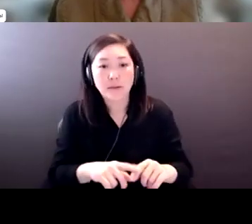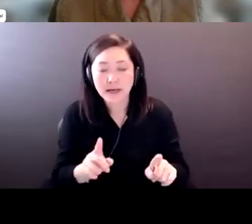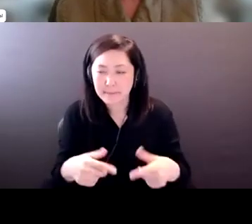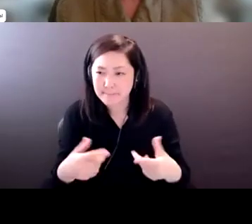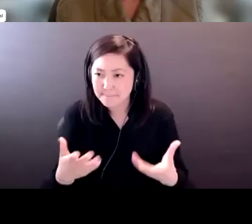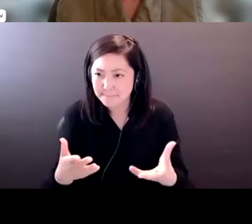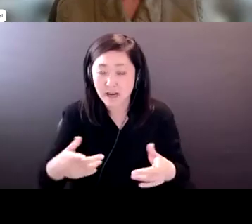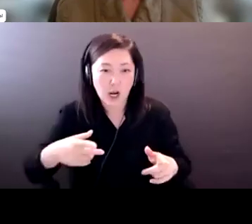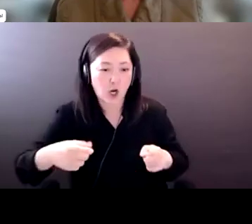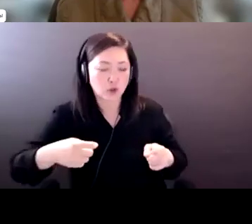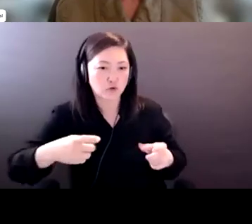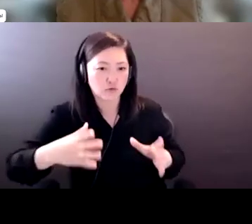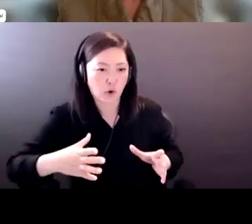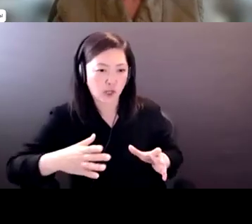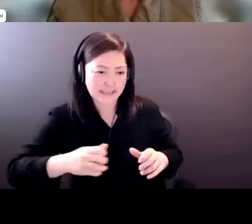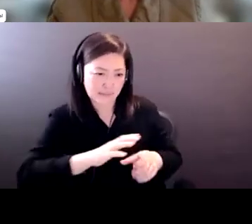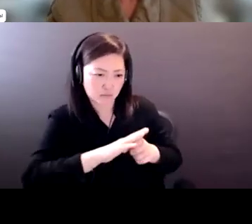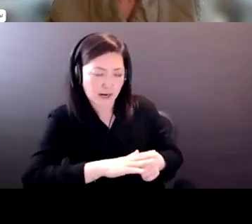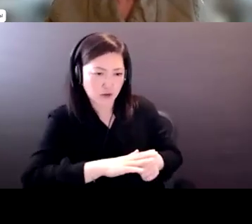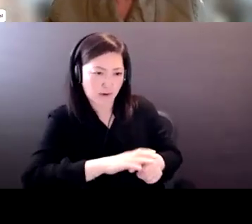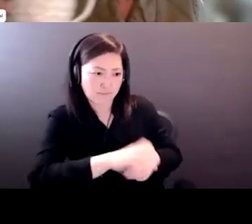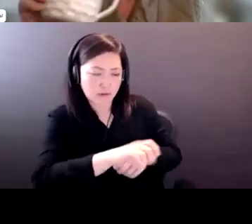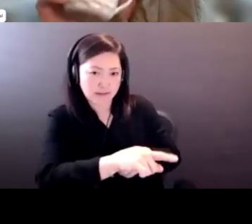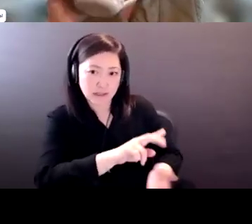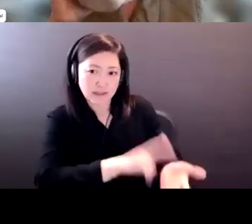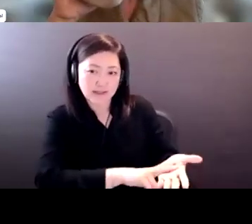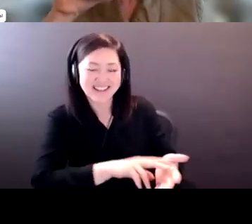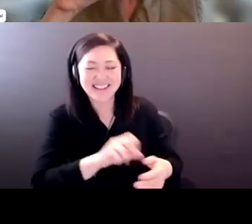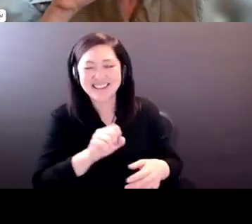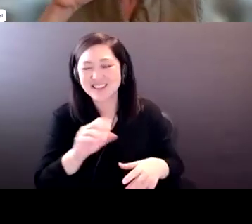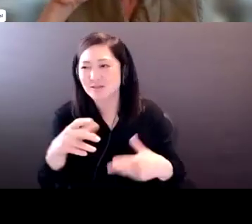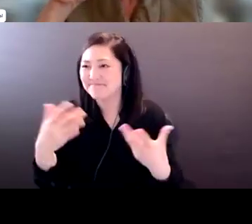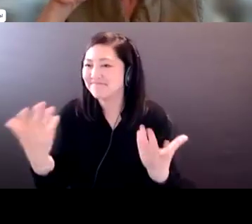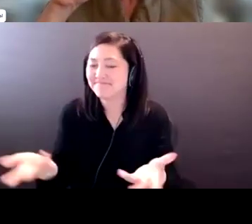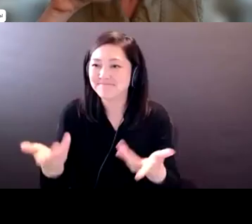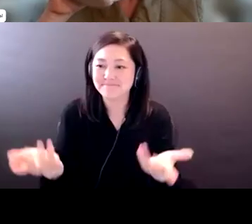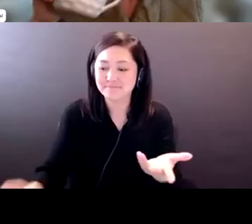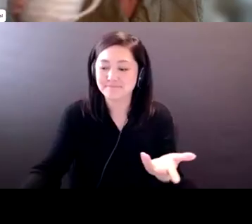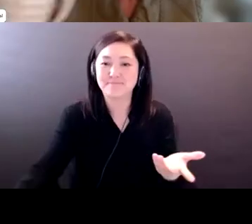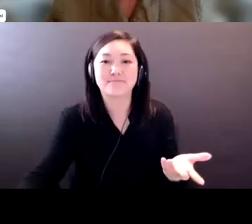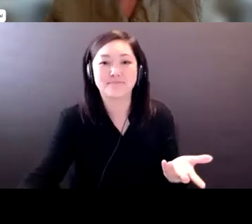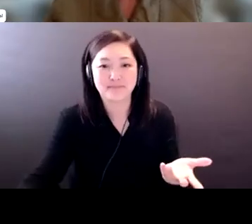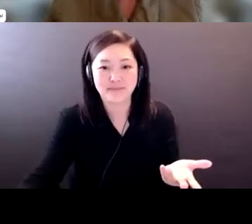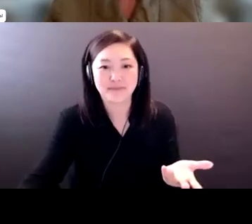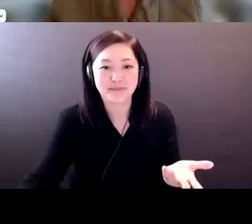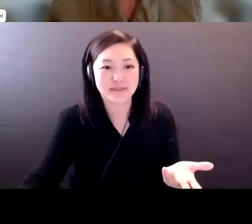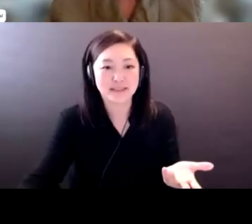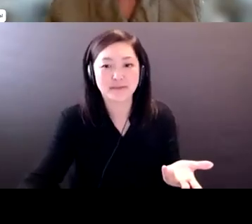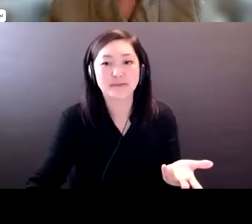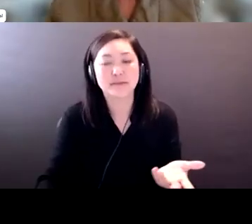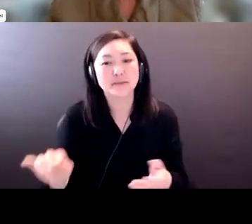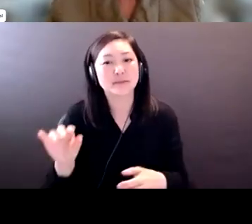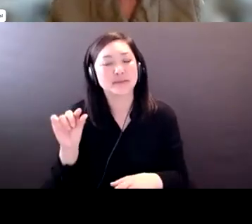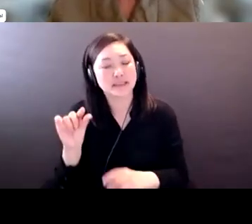controller can pressure, like it's just it doesn't really it kind of conflicts with what in disability